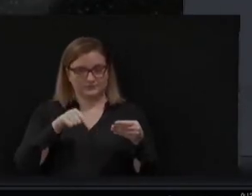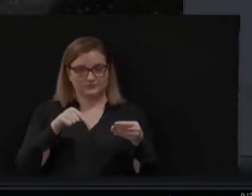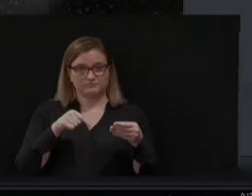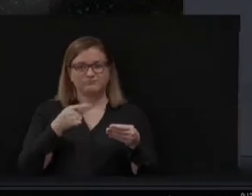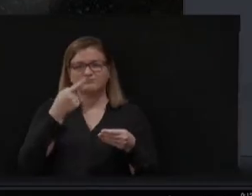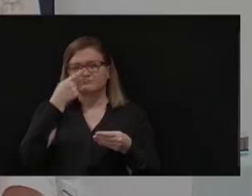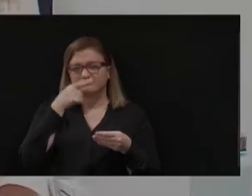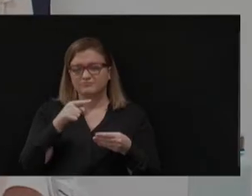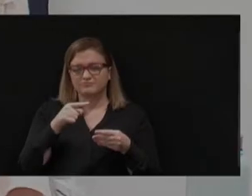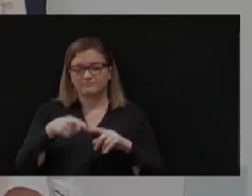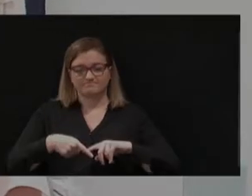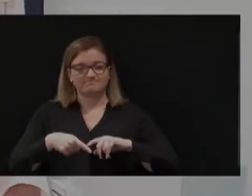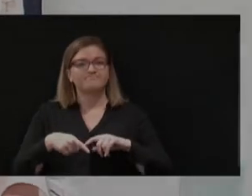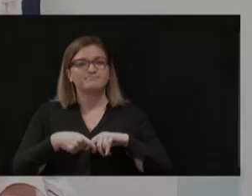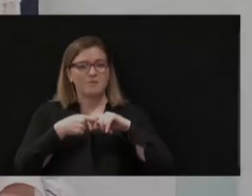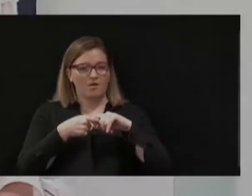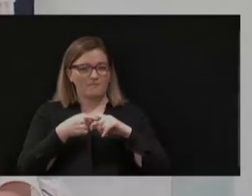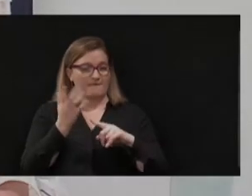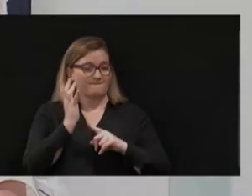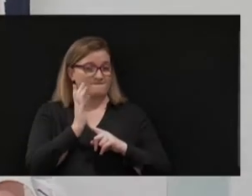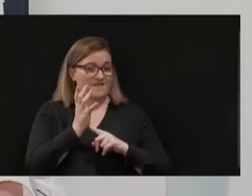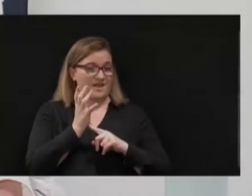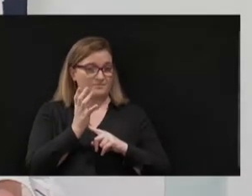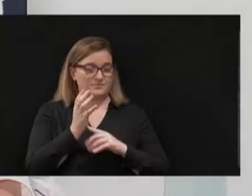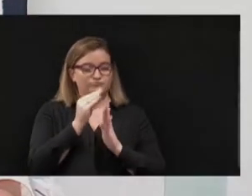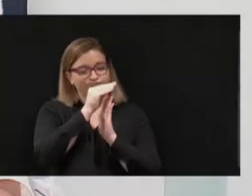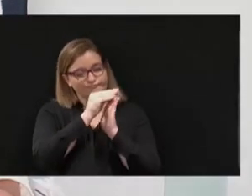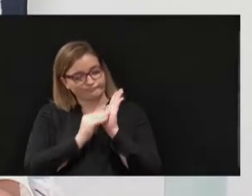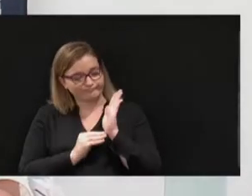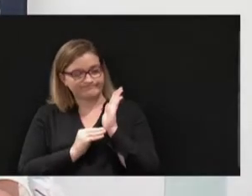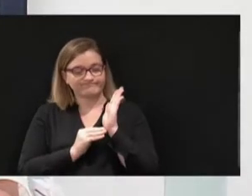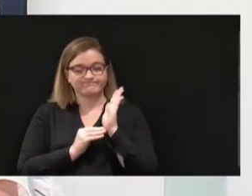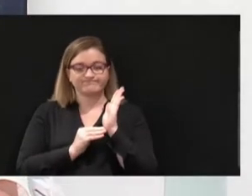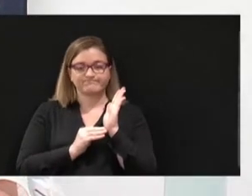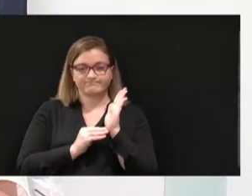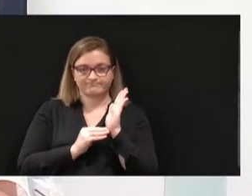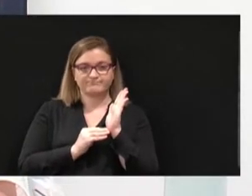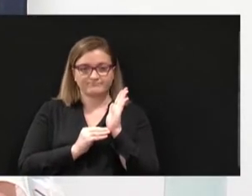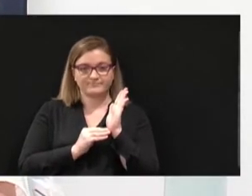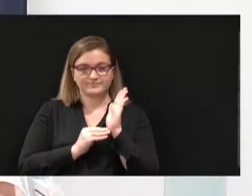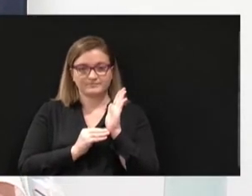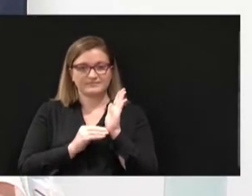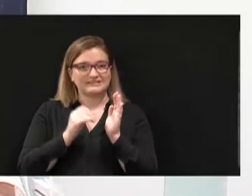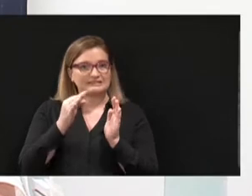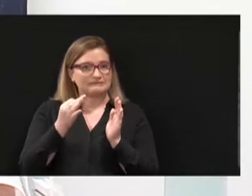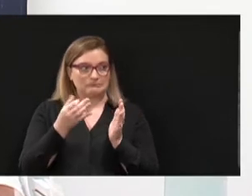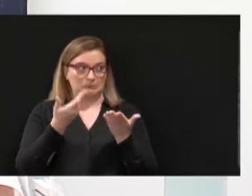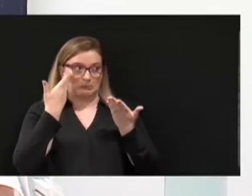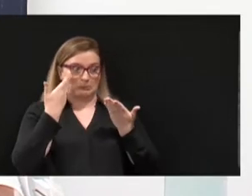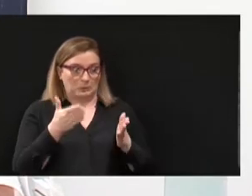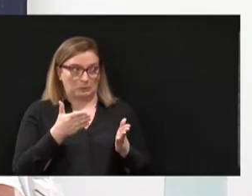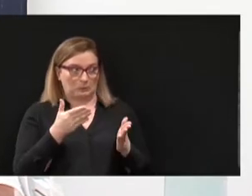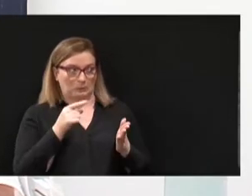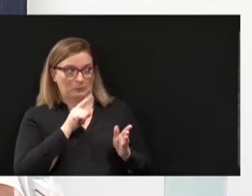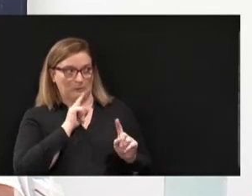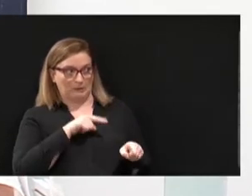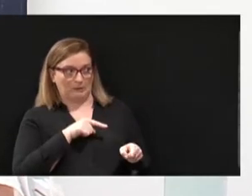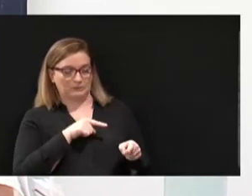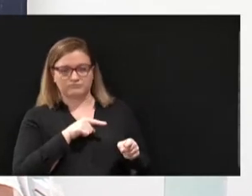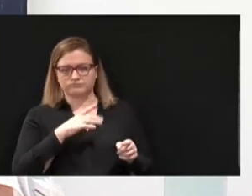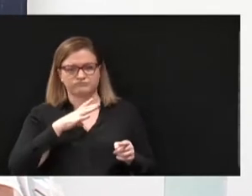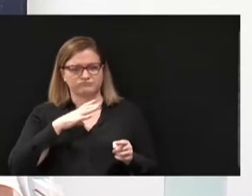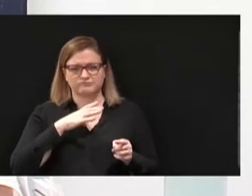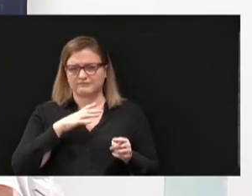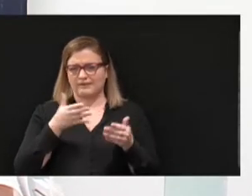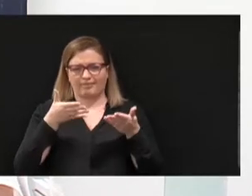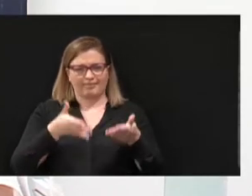take about 5 minutes to complete that. And please know, if you don't know the answer, you can just leave